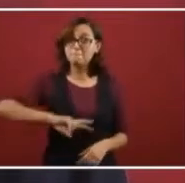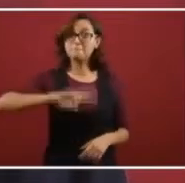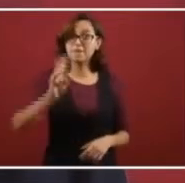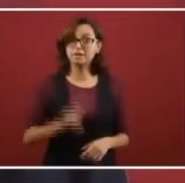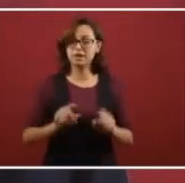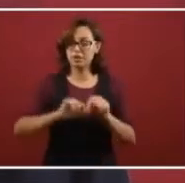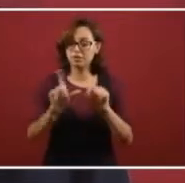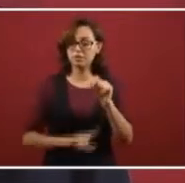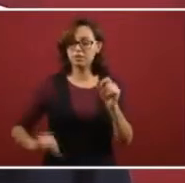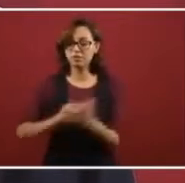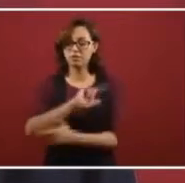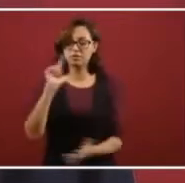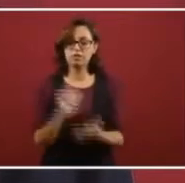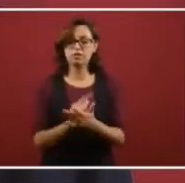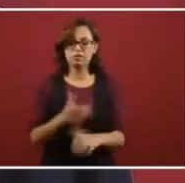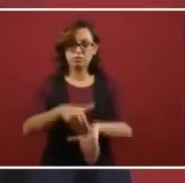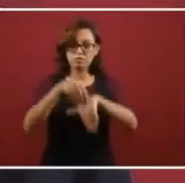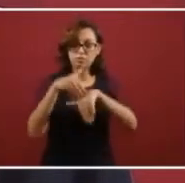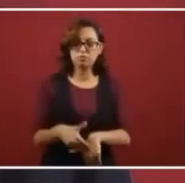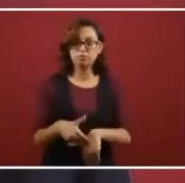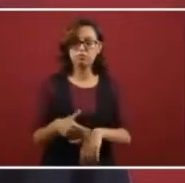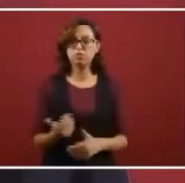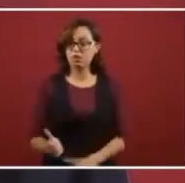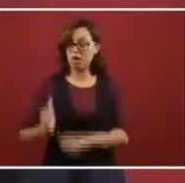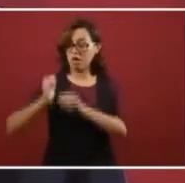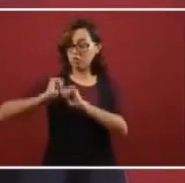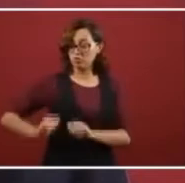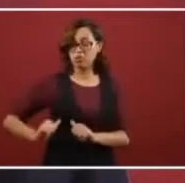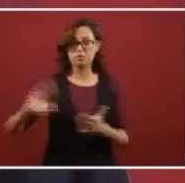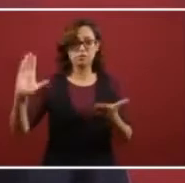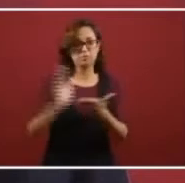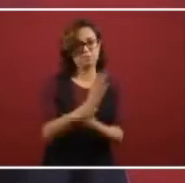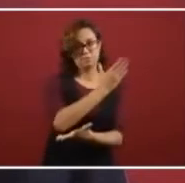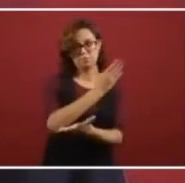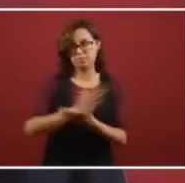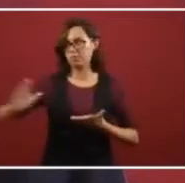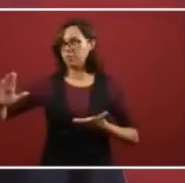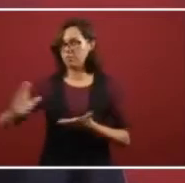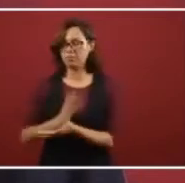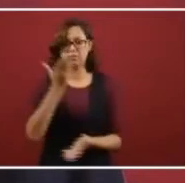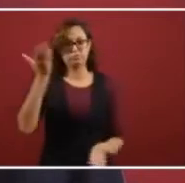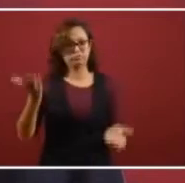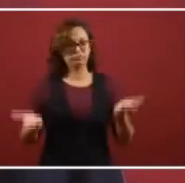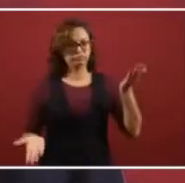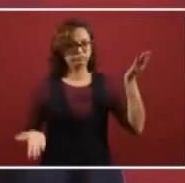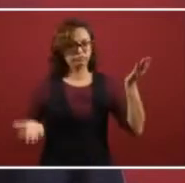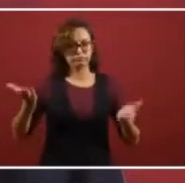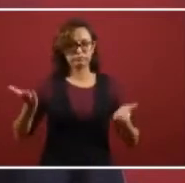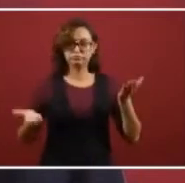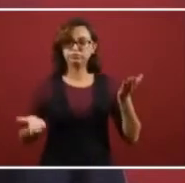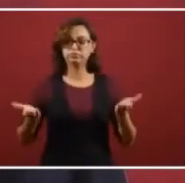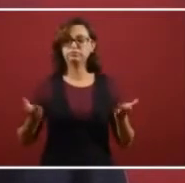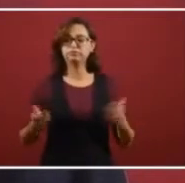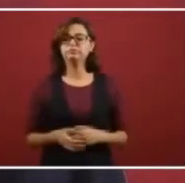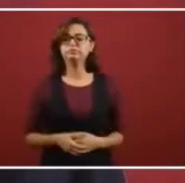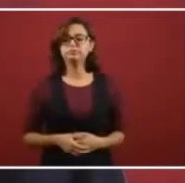the true state of right and correctness, the division and equilibrium between the powers,